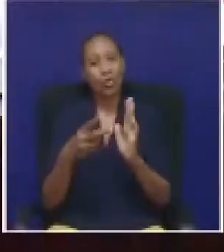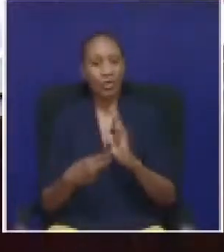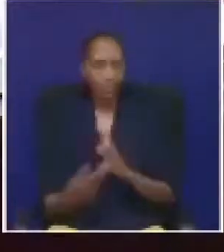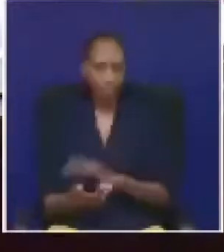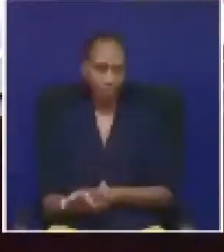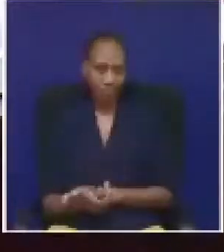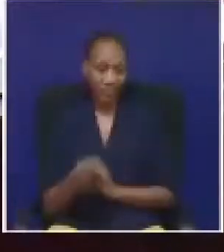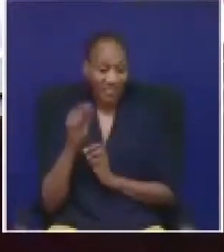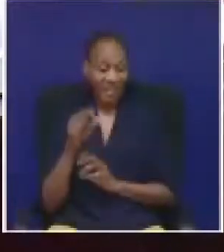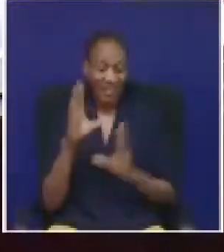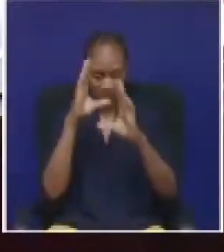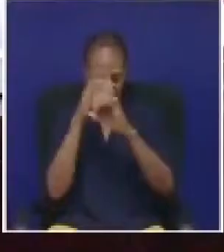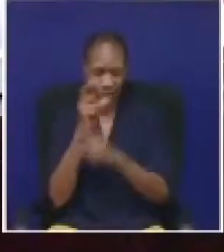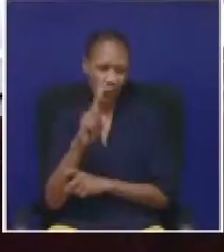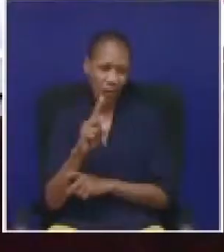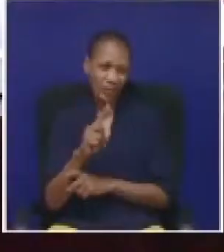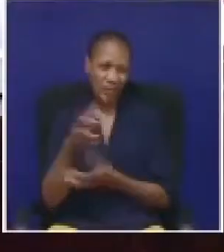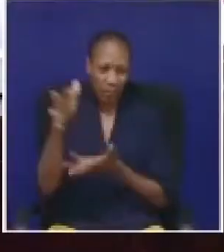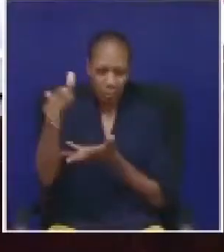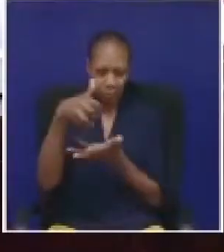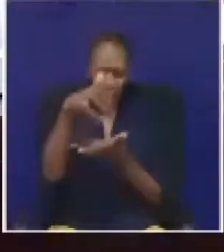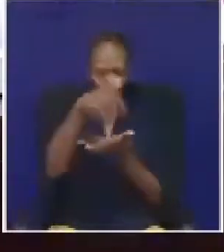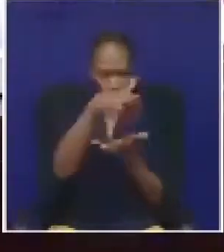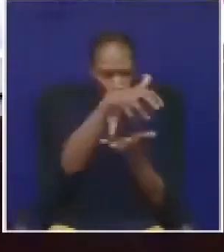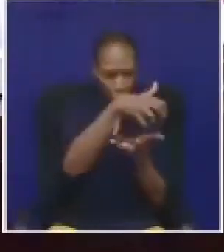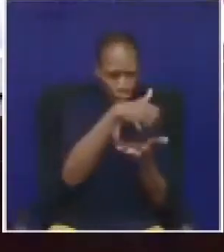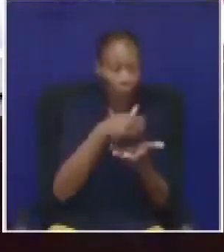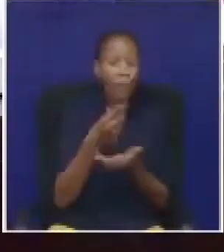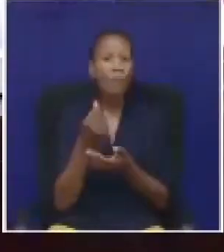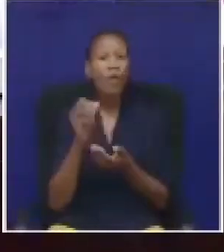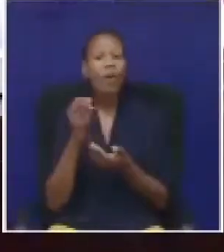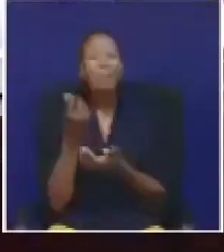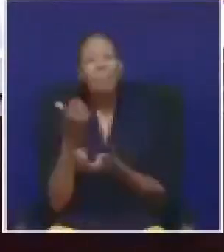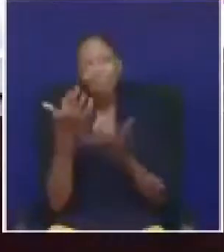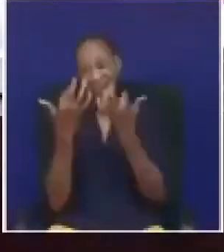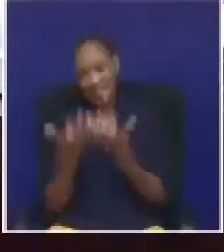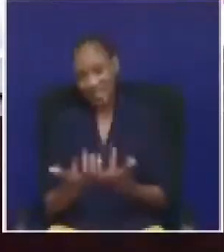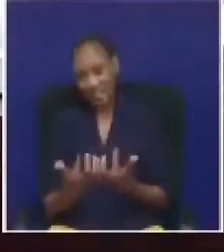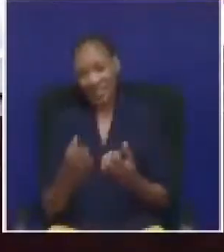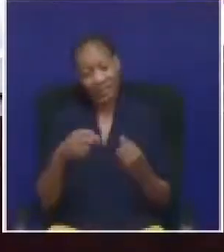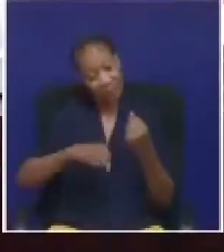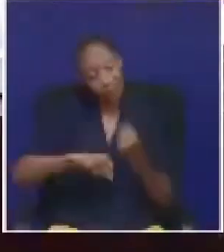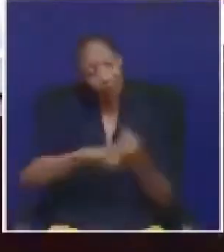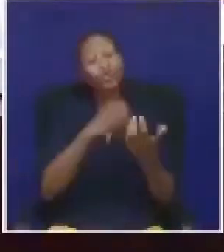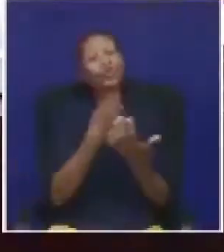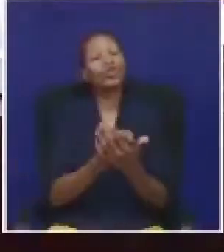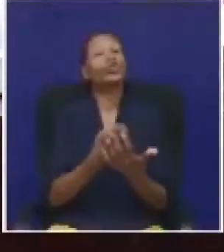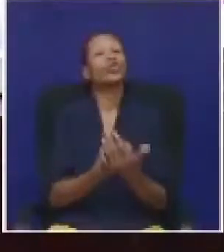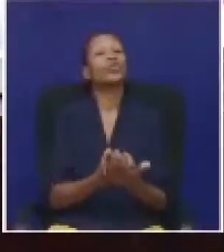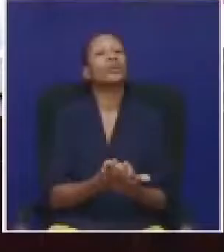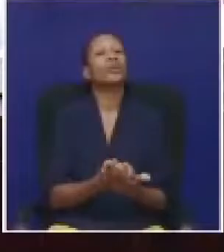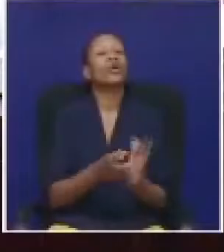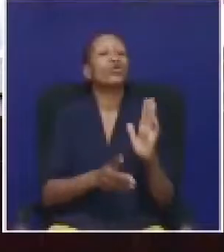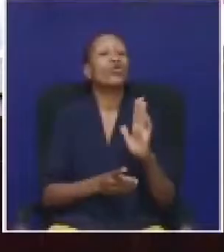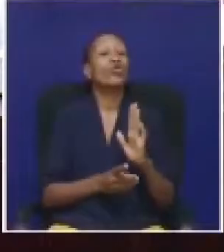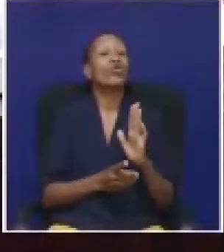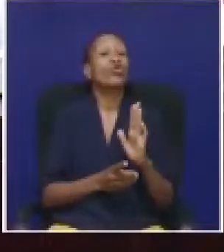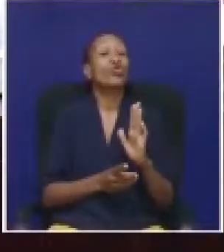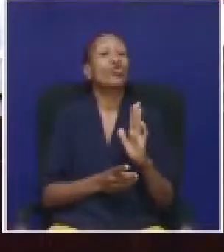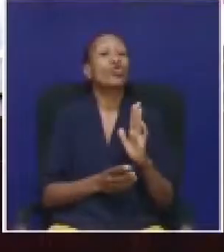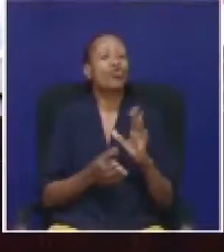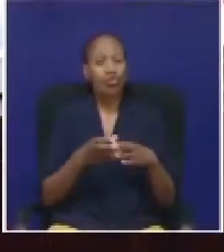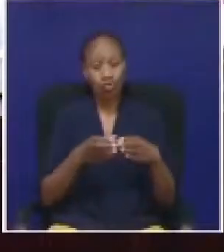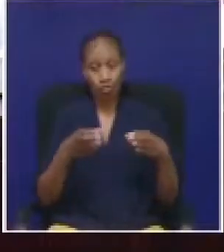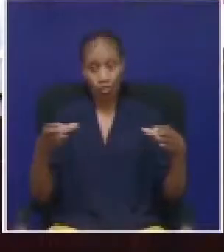which focused on attracting vital investments and fostering economic growth in the region. Amongst